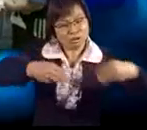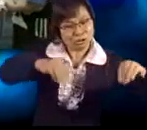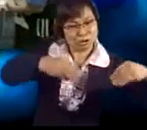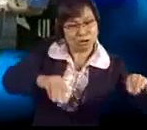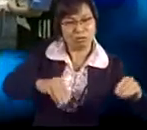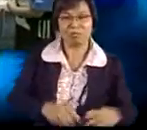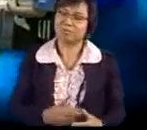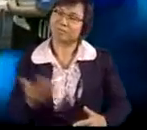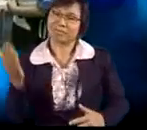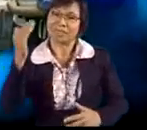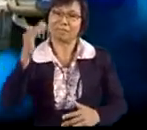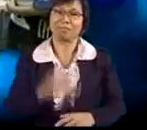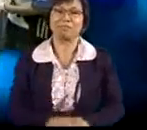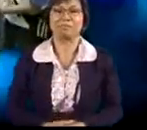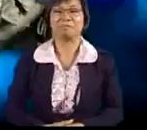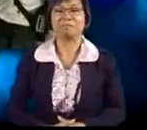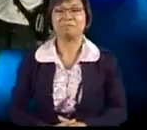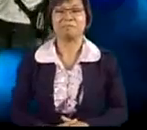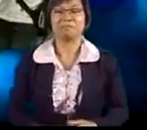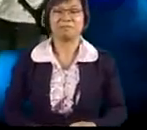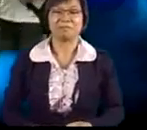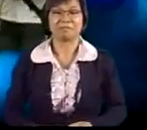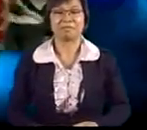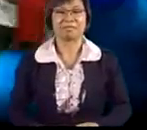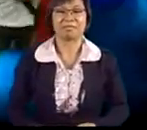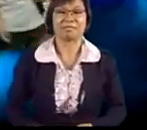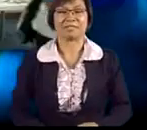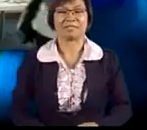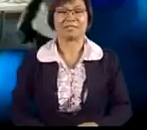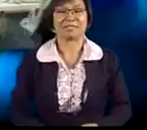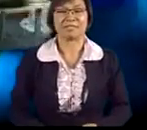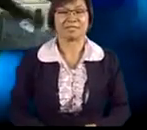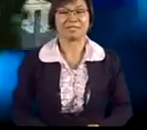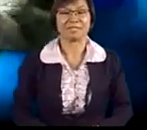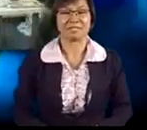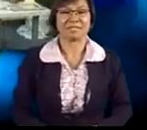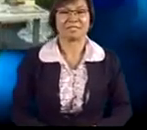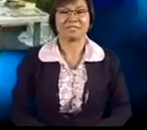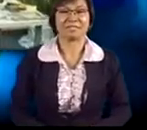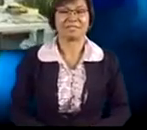free ice cream from Uncle Leon's shop? Lead the way, teacher. Hey, wait!